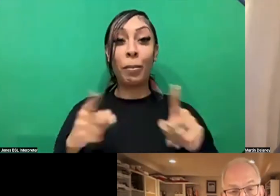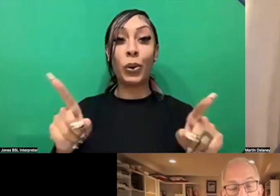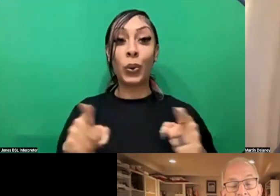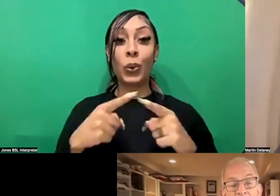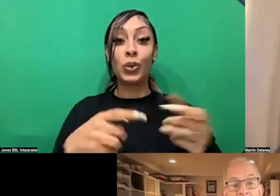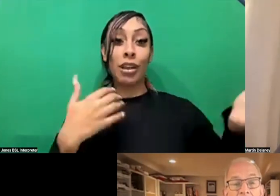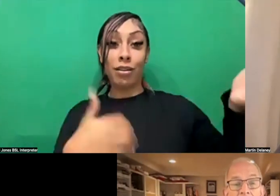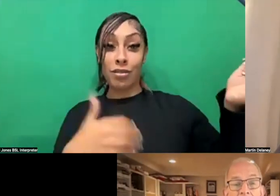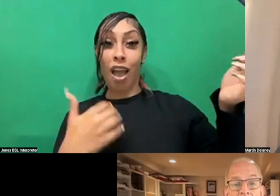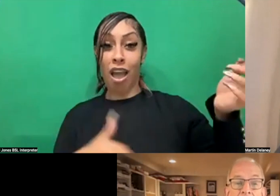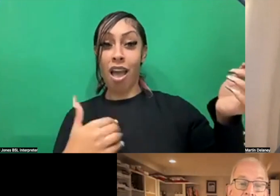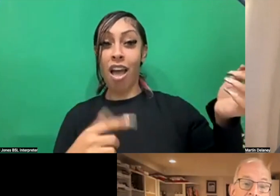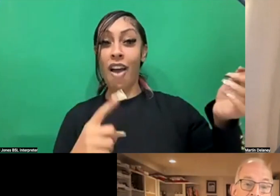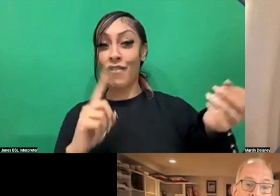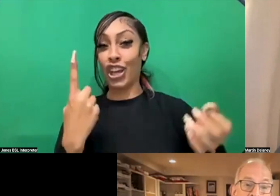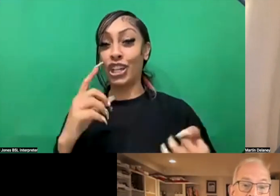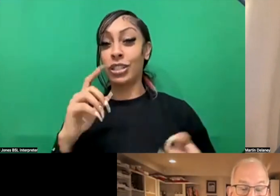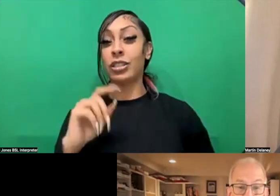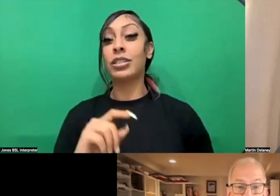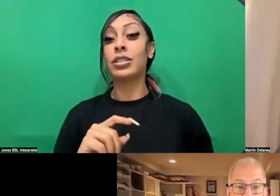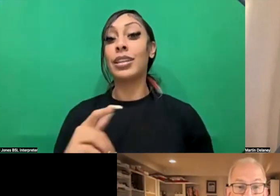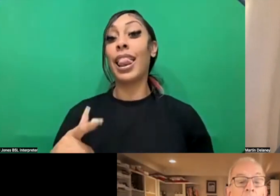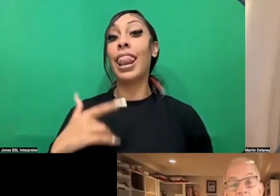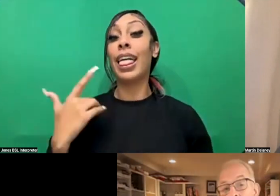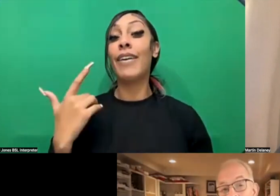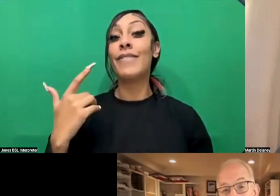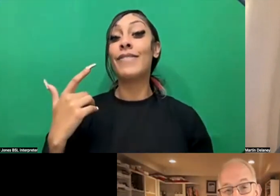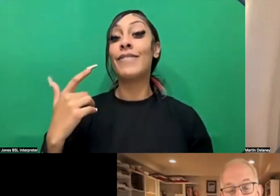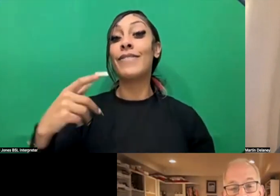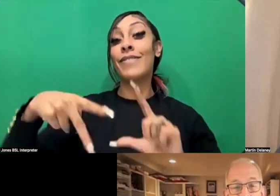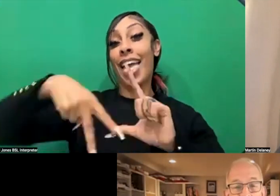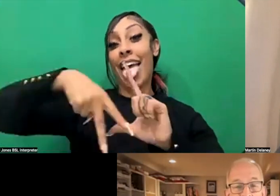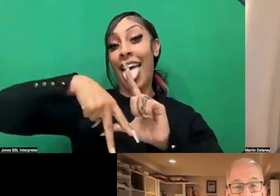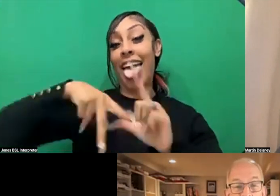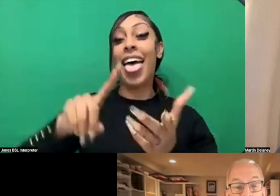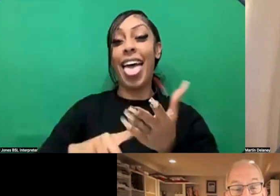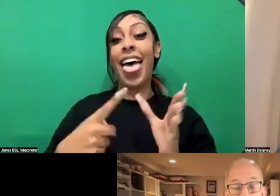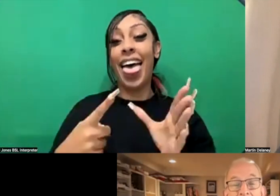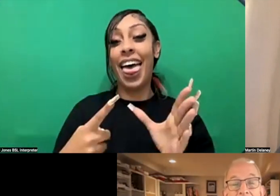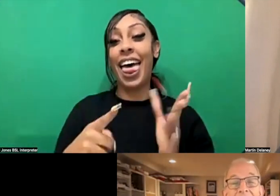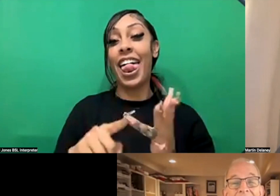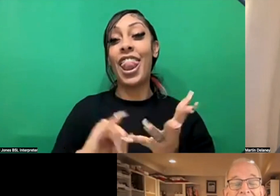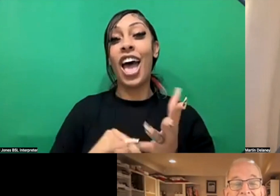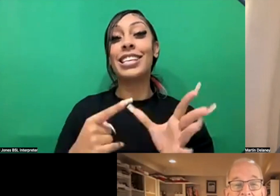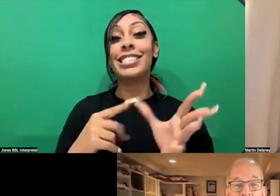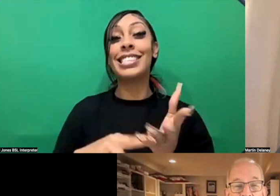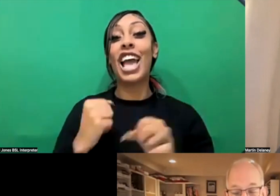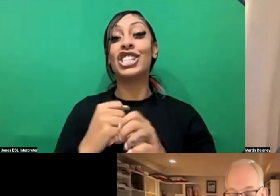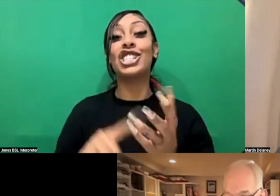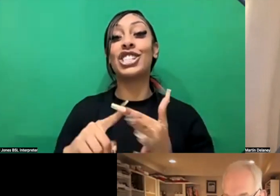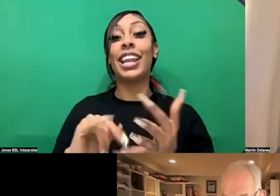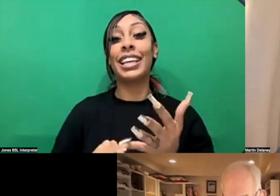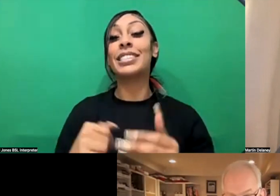guitarist specifically, living in Los Angeles. Oh, and by the way, I'm a white man, age 68, and